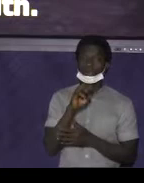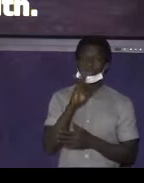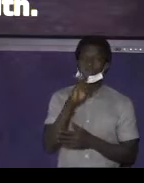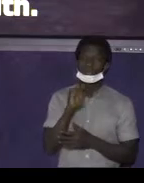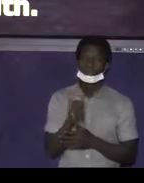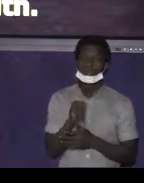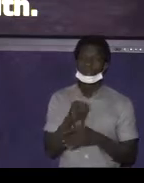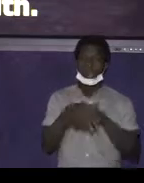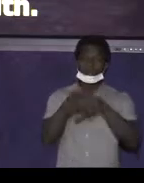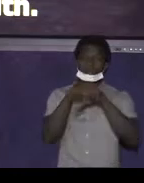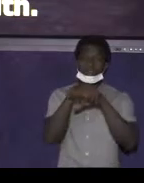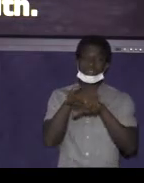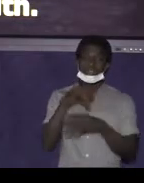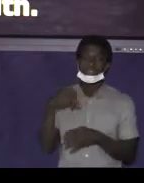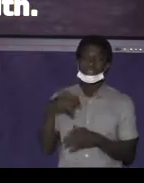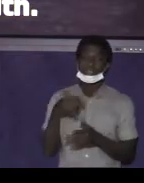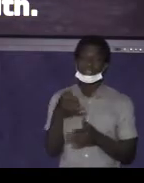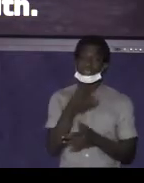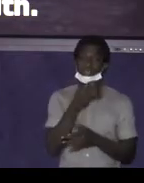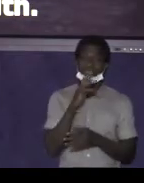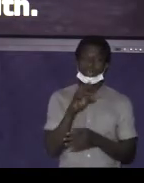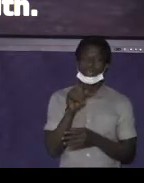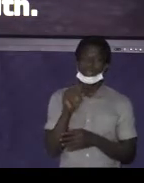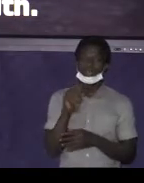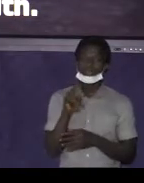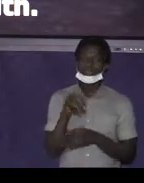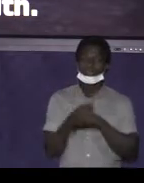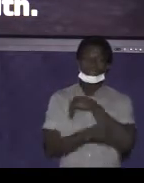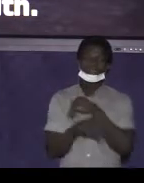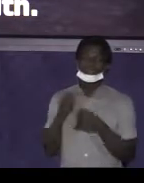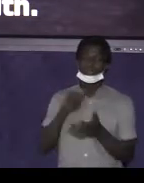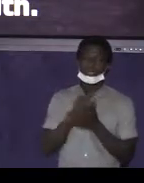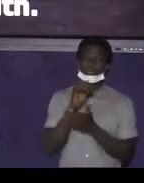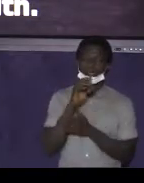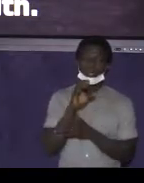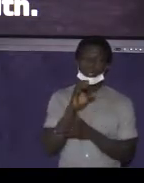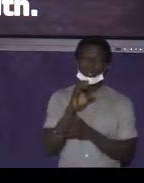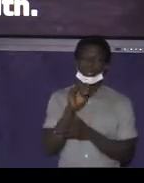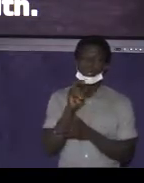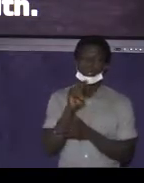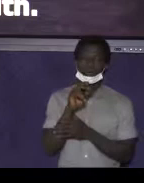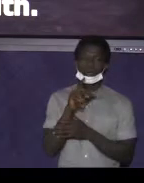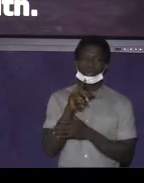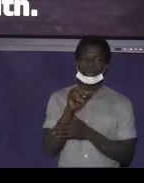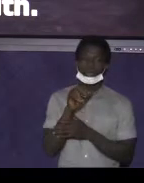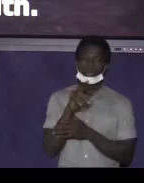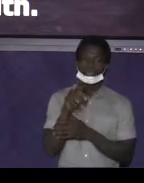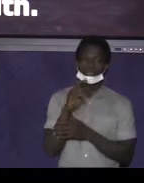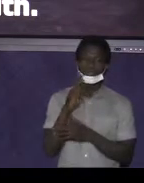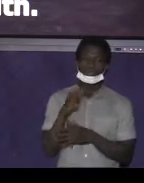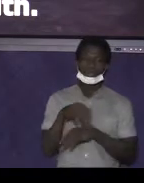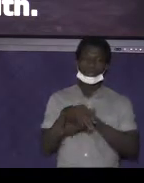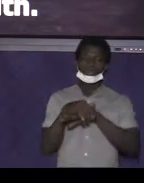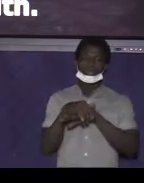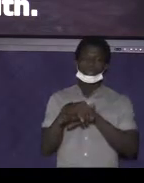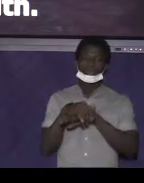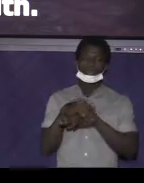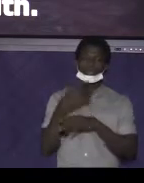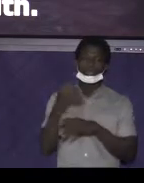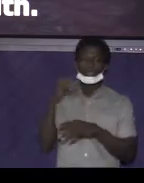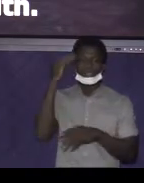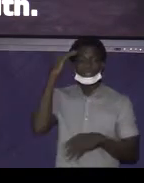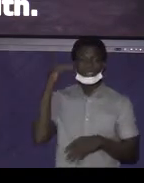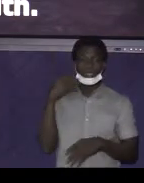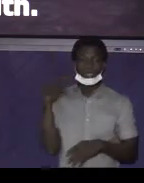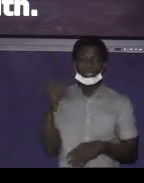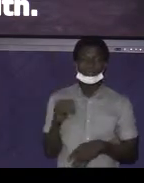by Britain. They are countries that were colonized by Britain, and the Queen of England is the head of